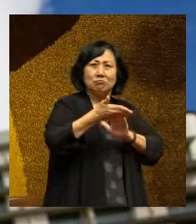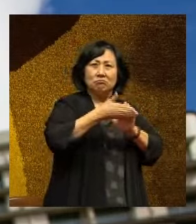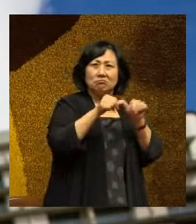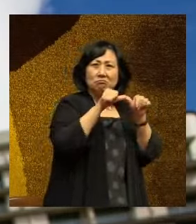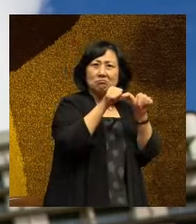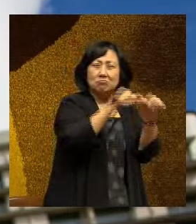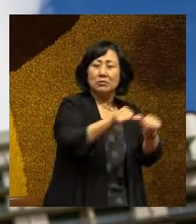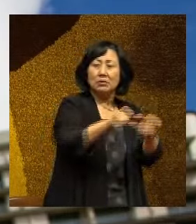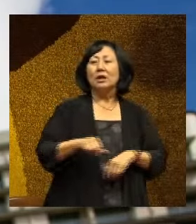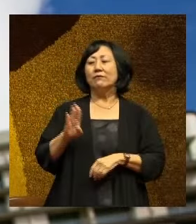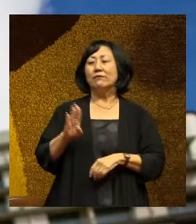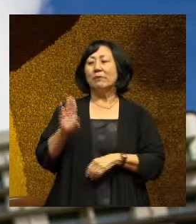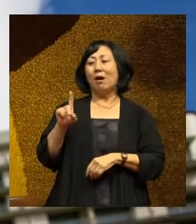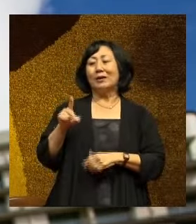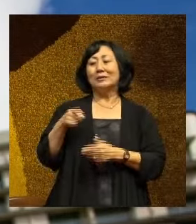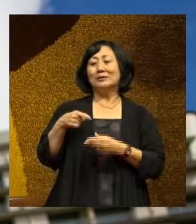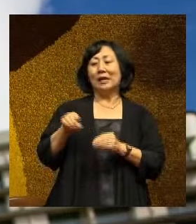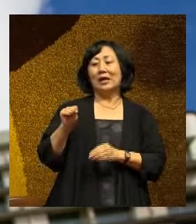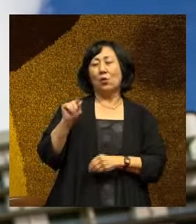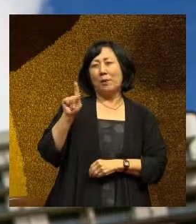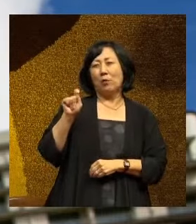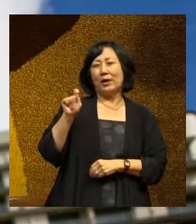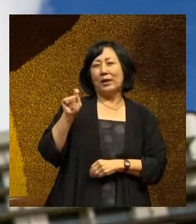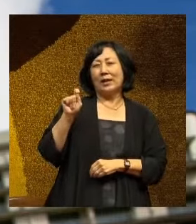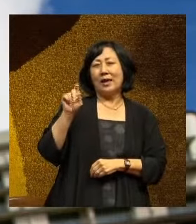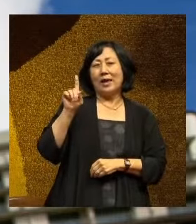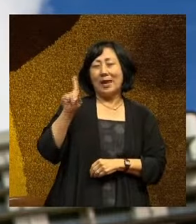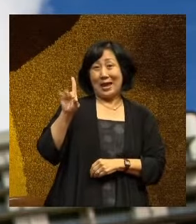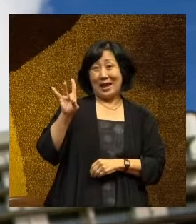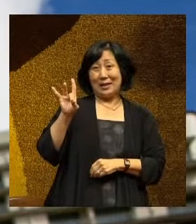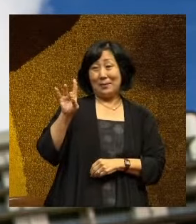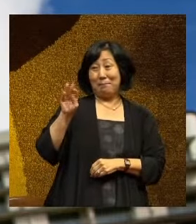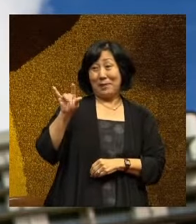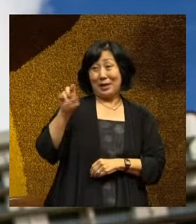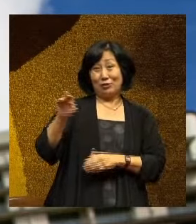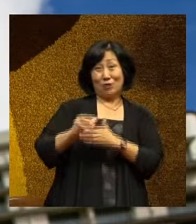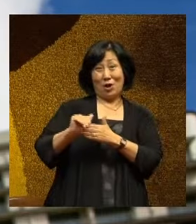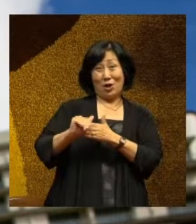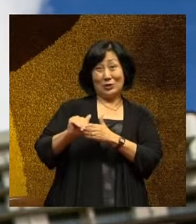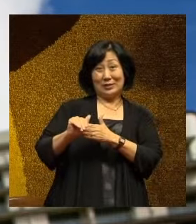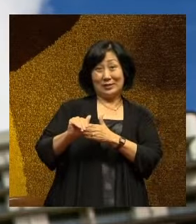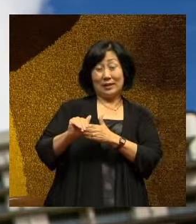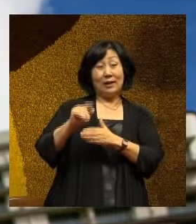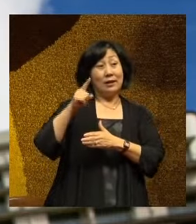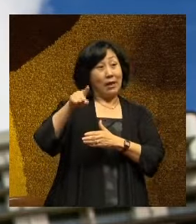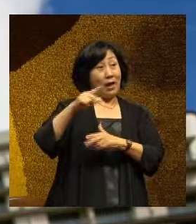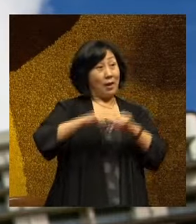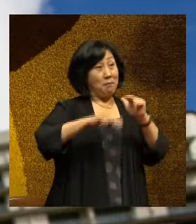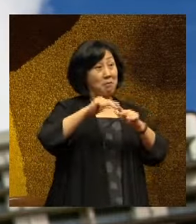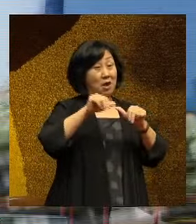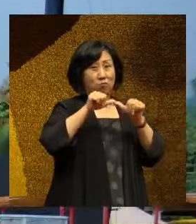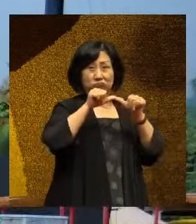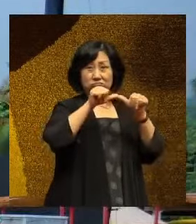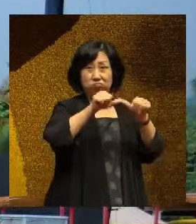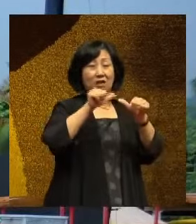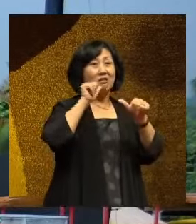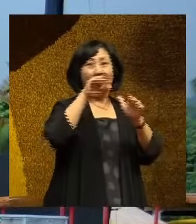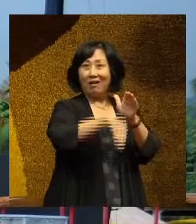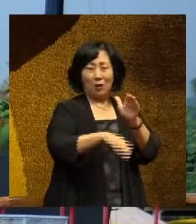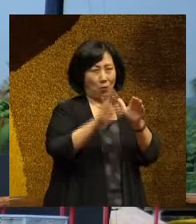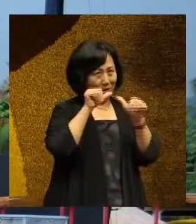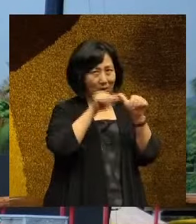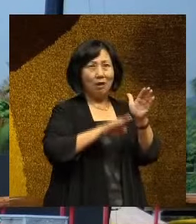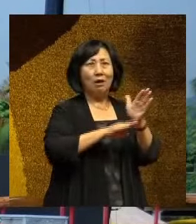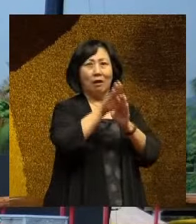sale of $1.88 billion, this trend will continue. In addition,